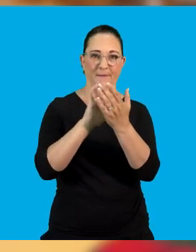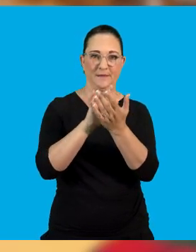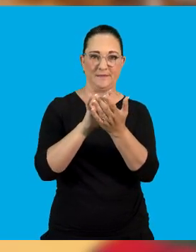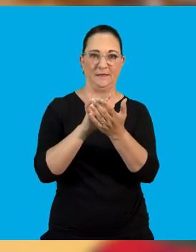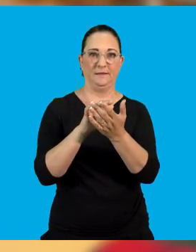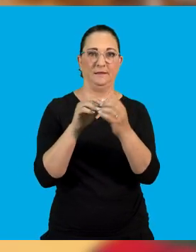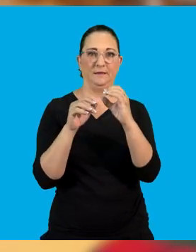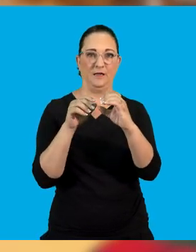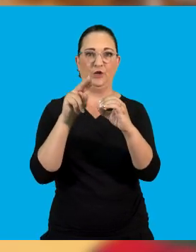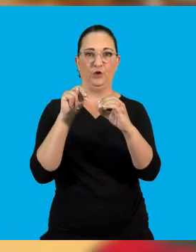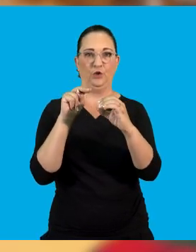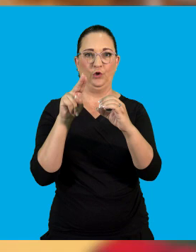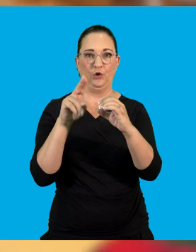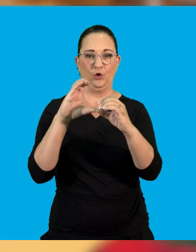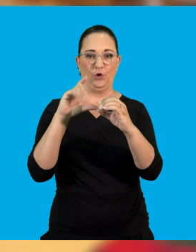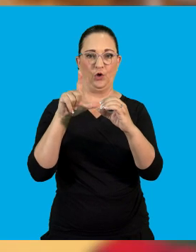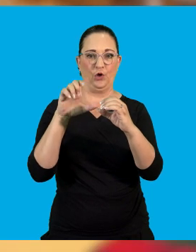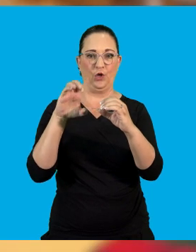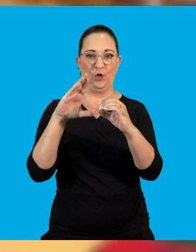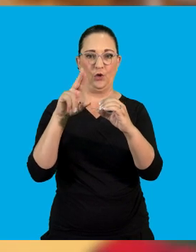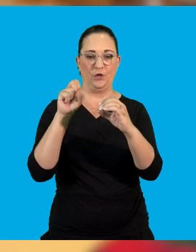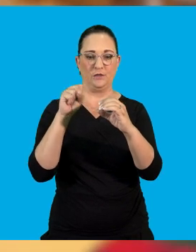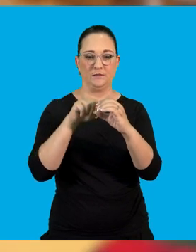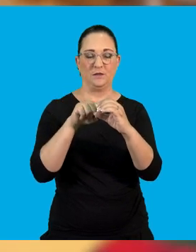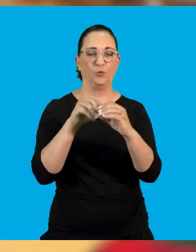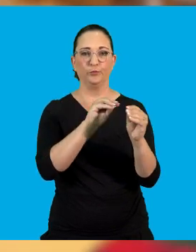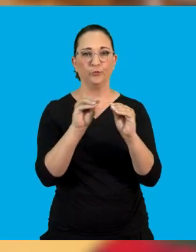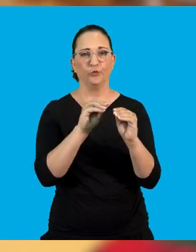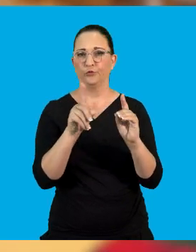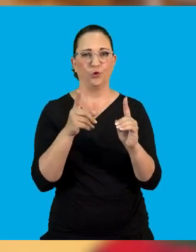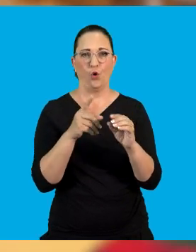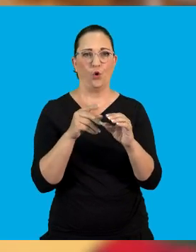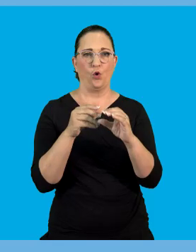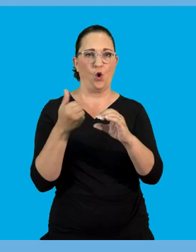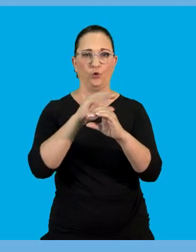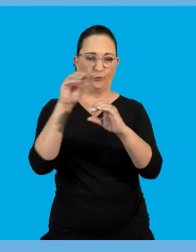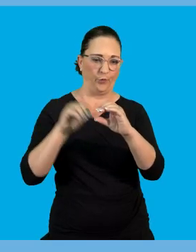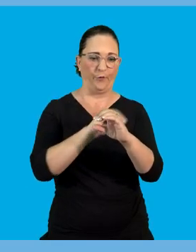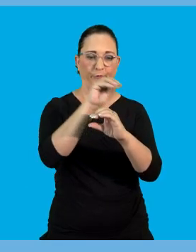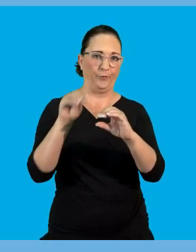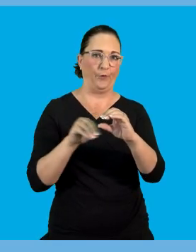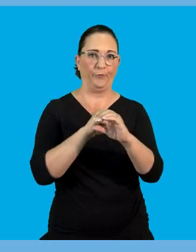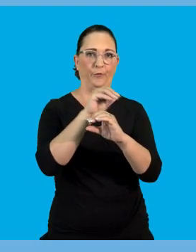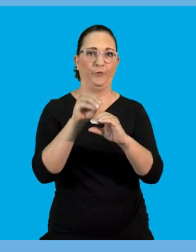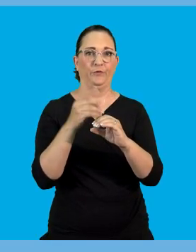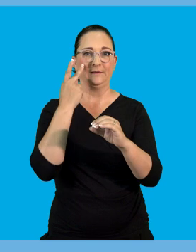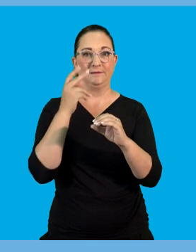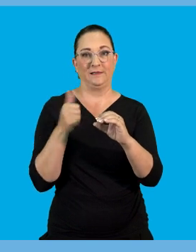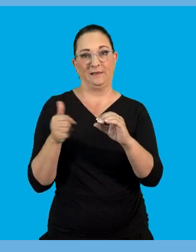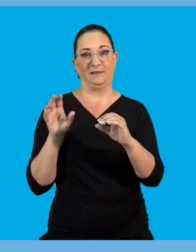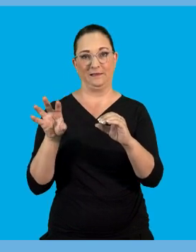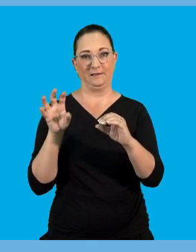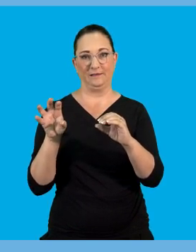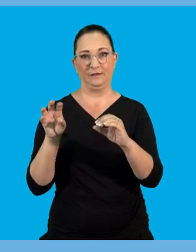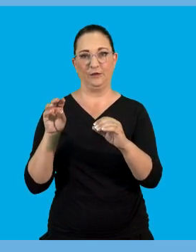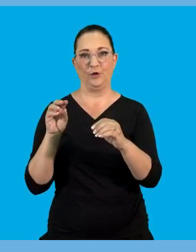the nucleus. They do not have any specific movement. They are just rotating or moving around a nucleus. As we can see